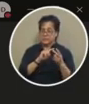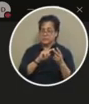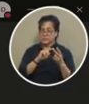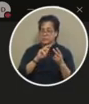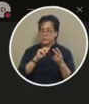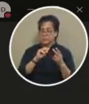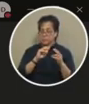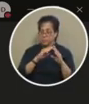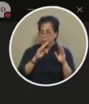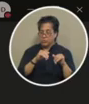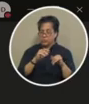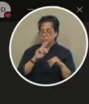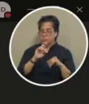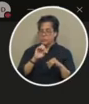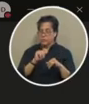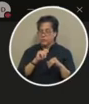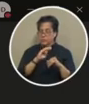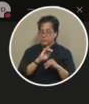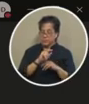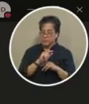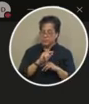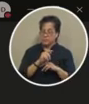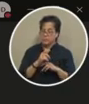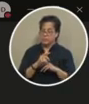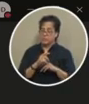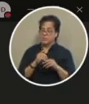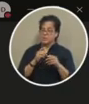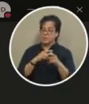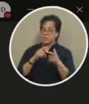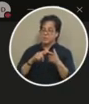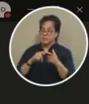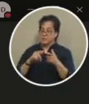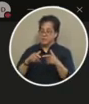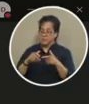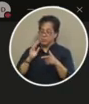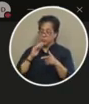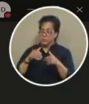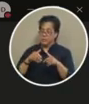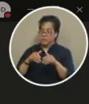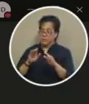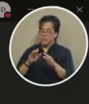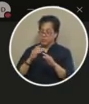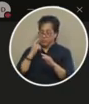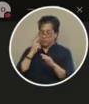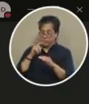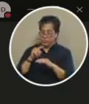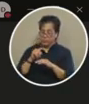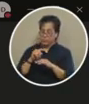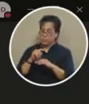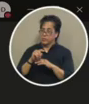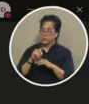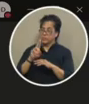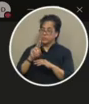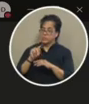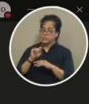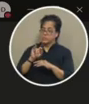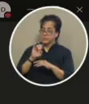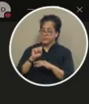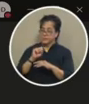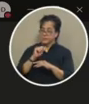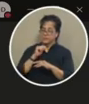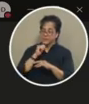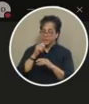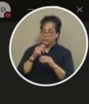bills. And then allow for those utilities to not be cut